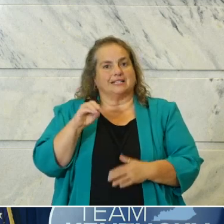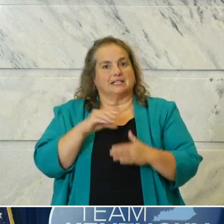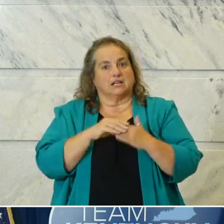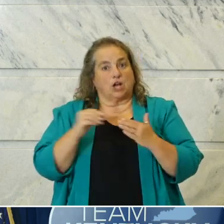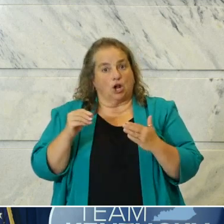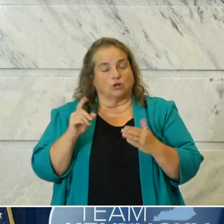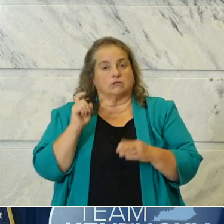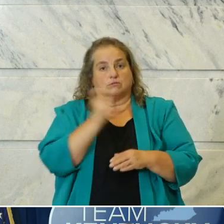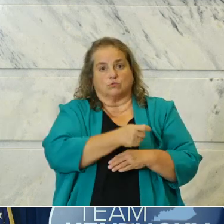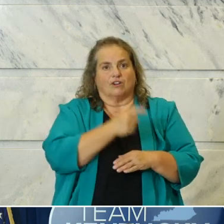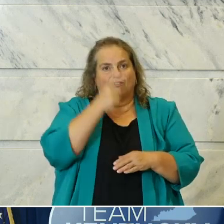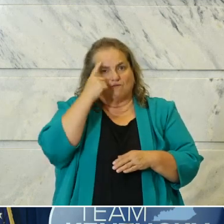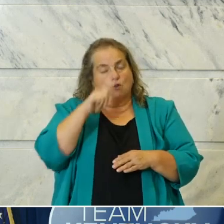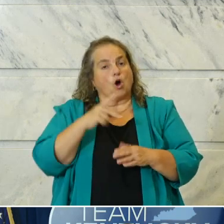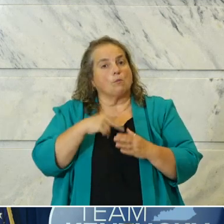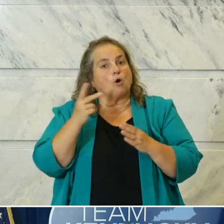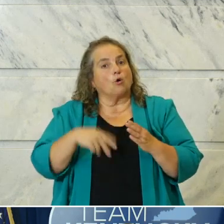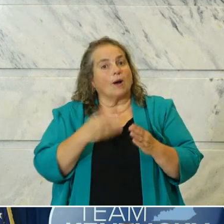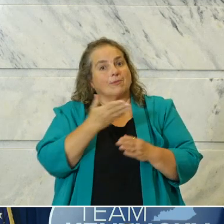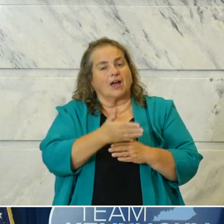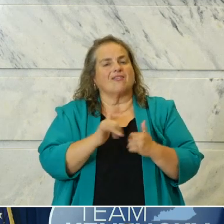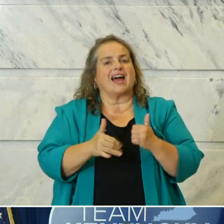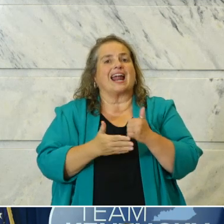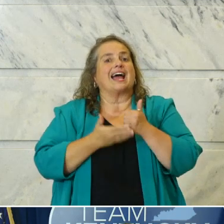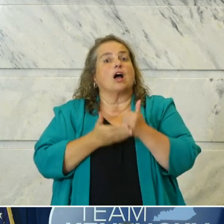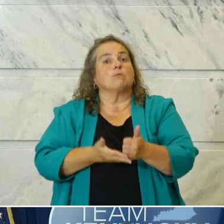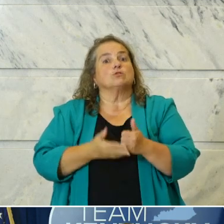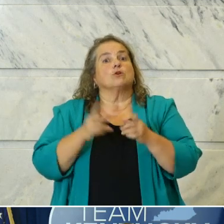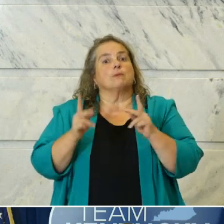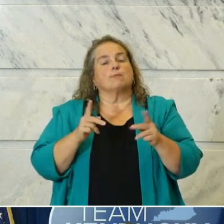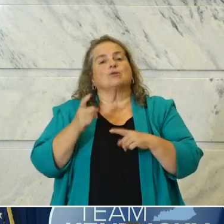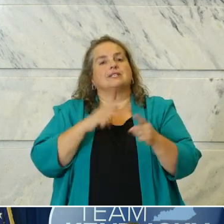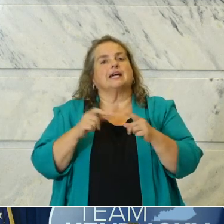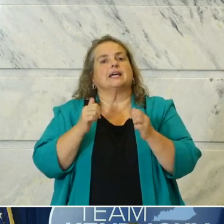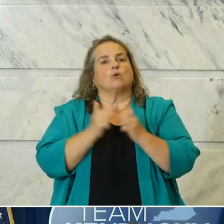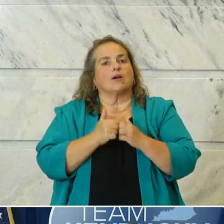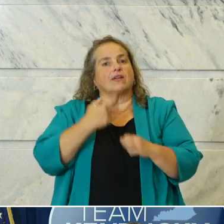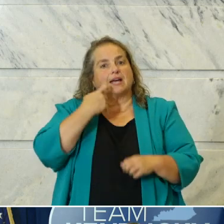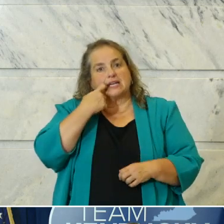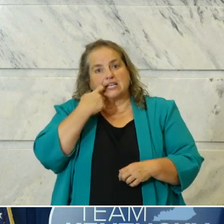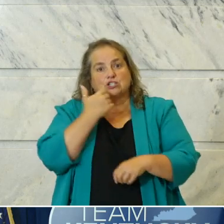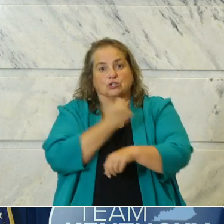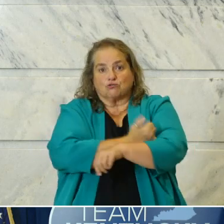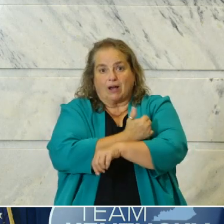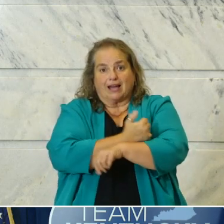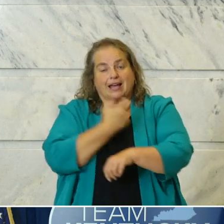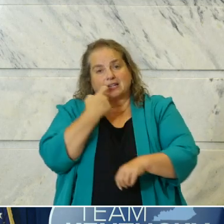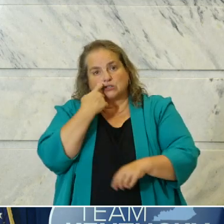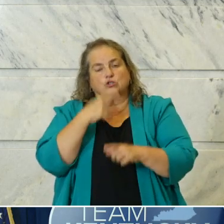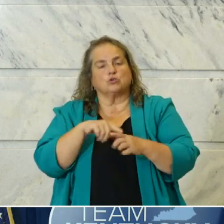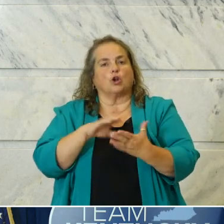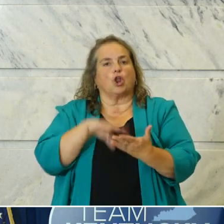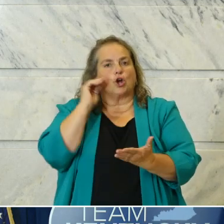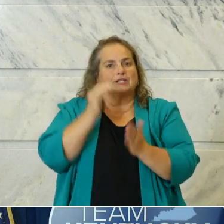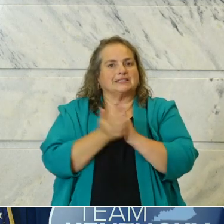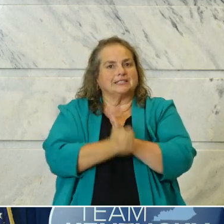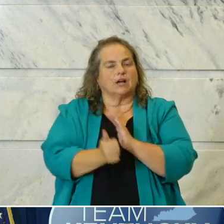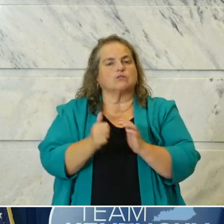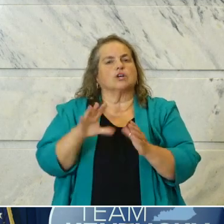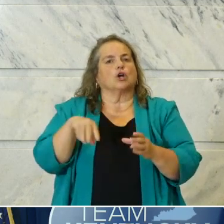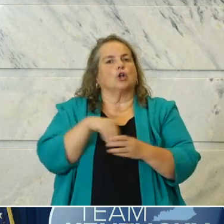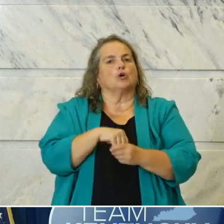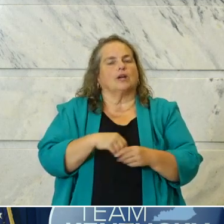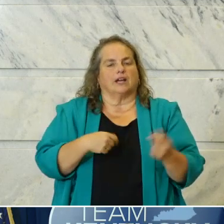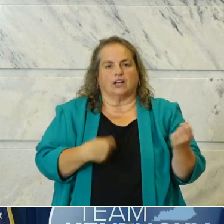$138,860, mainly for a program there that helps those that are dealing with addiction to learn skills, including guitar making. We